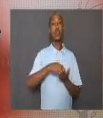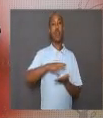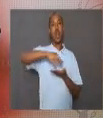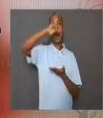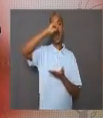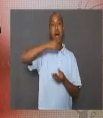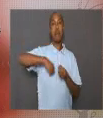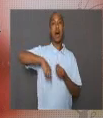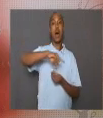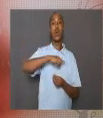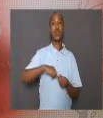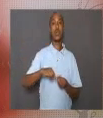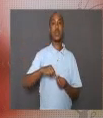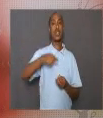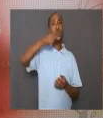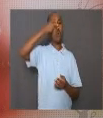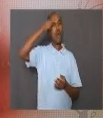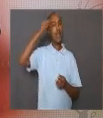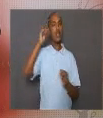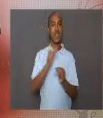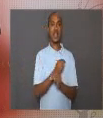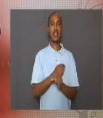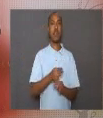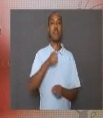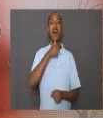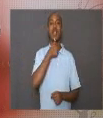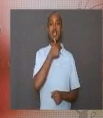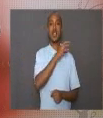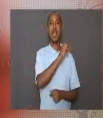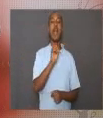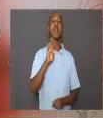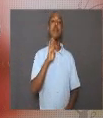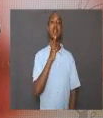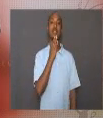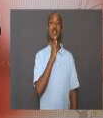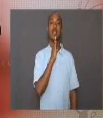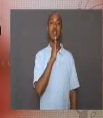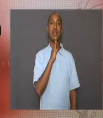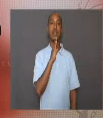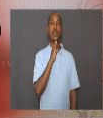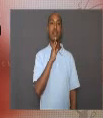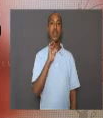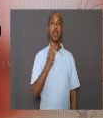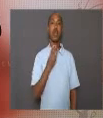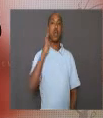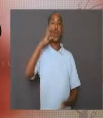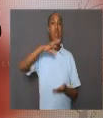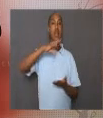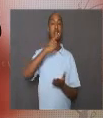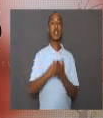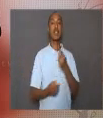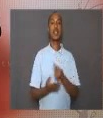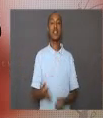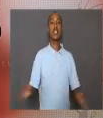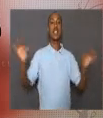learn about the corrosive nature of acids and bases, and we will discuss